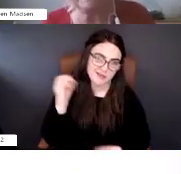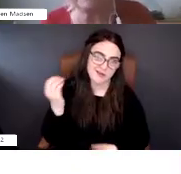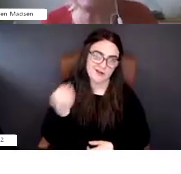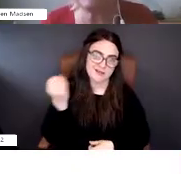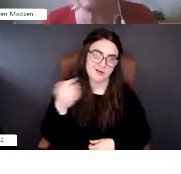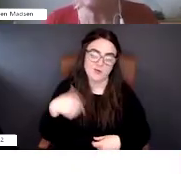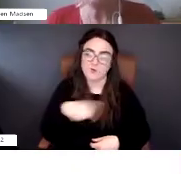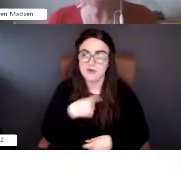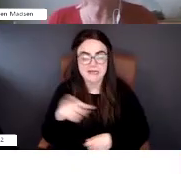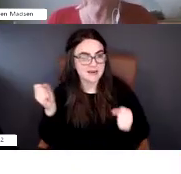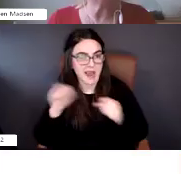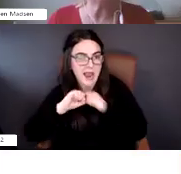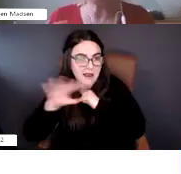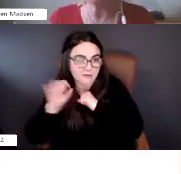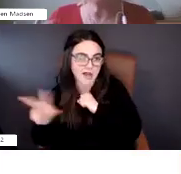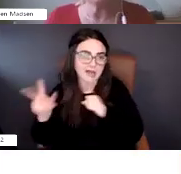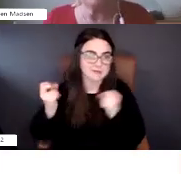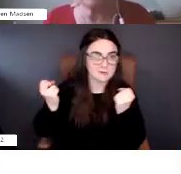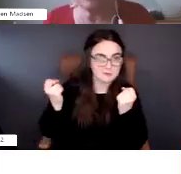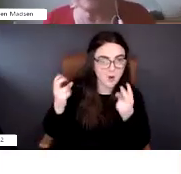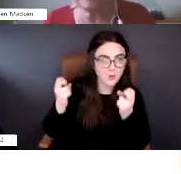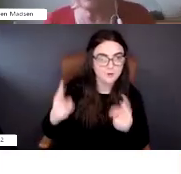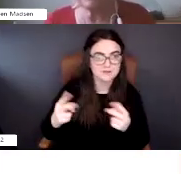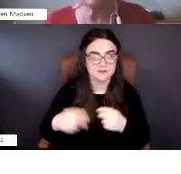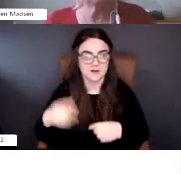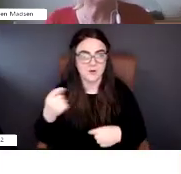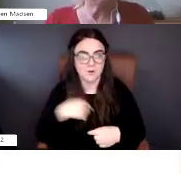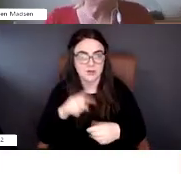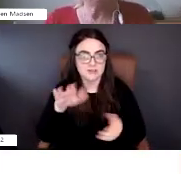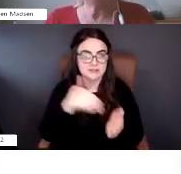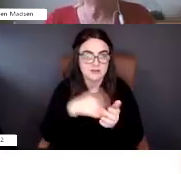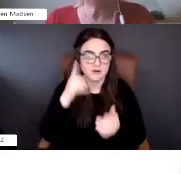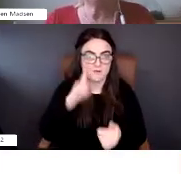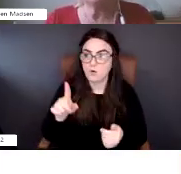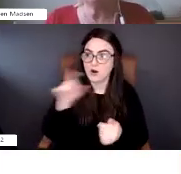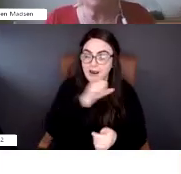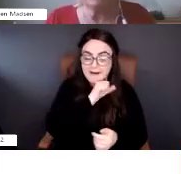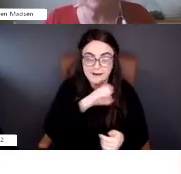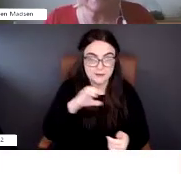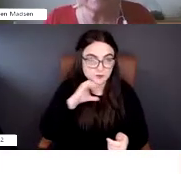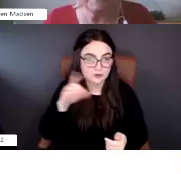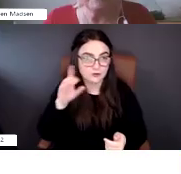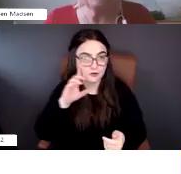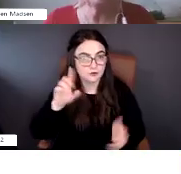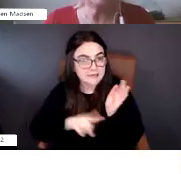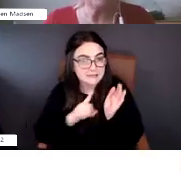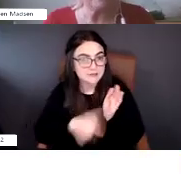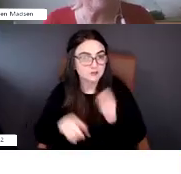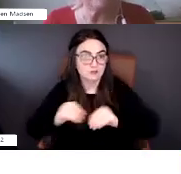posting links. We did it through our Centre for Elder Research. It was really broadly sent